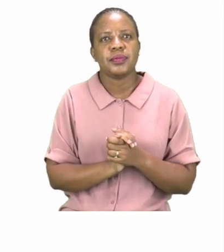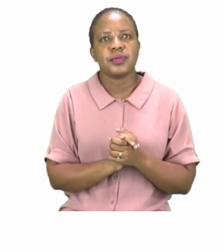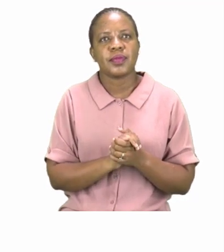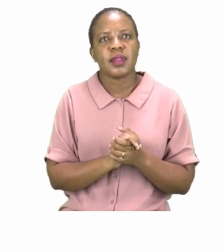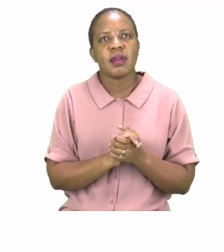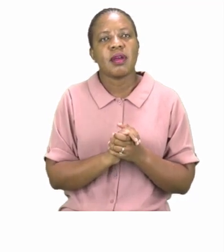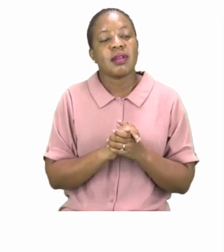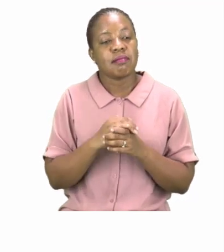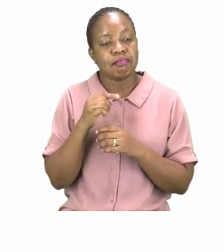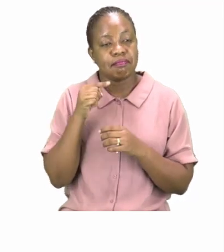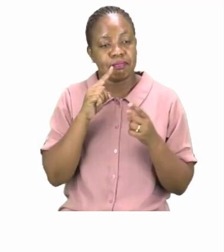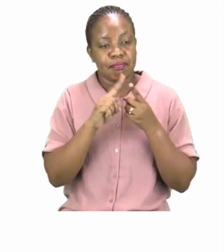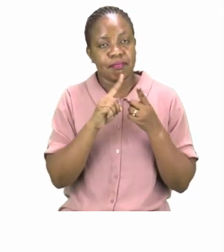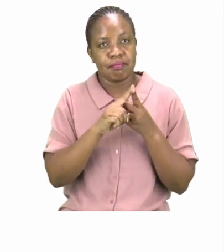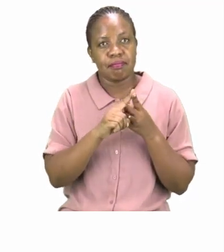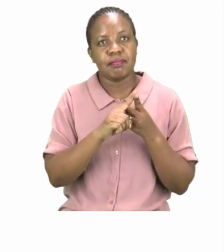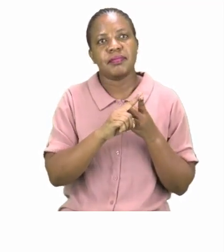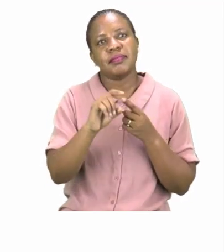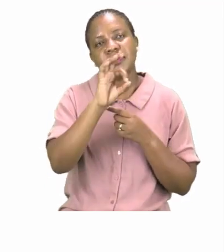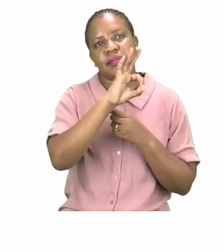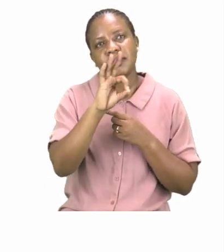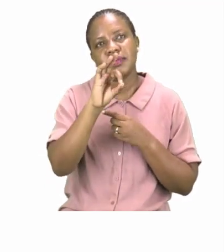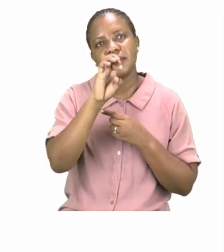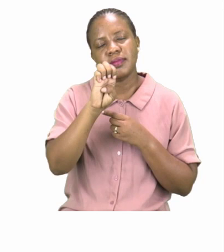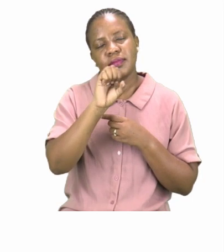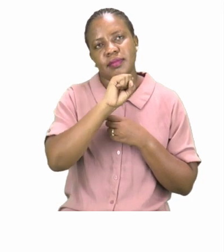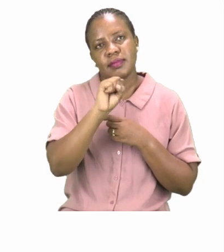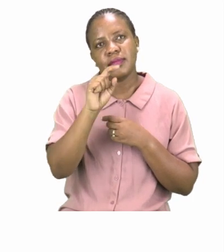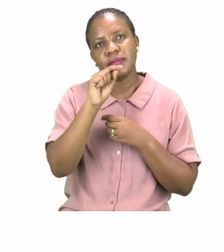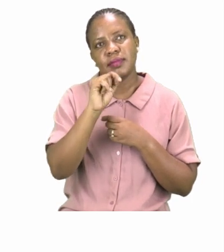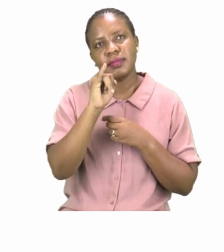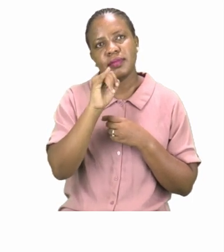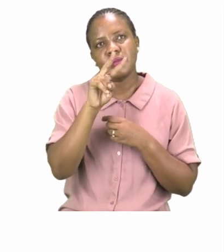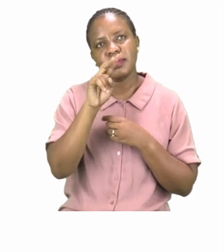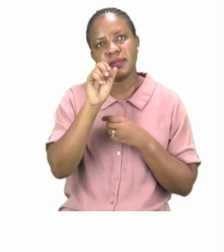festivals. Everyone, let's say festivals.